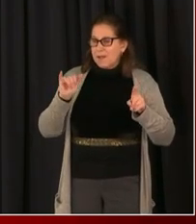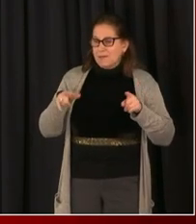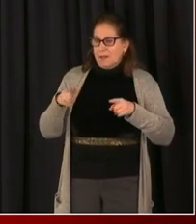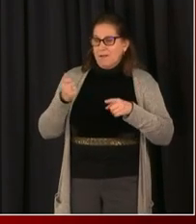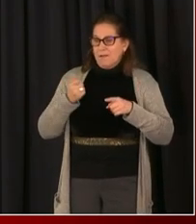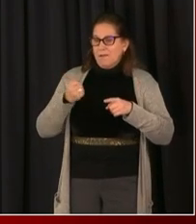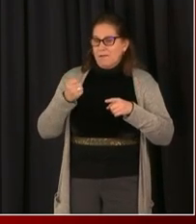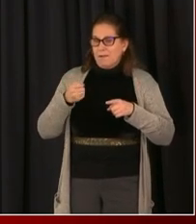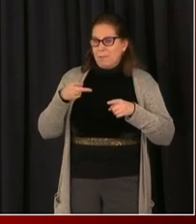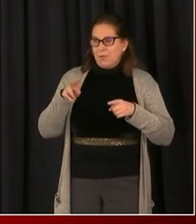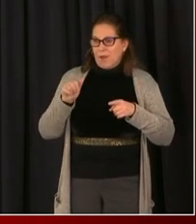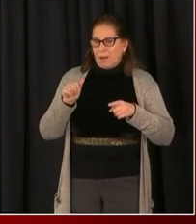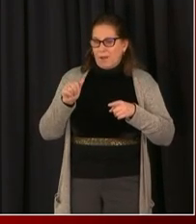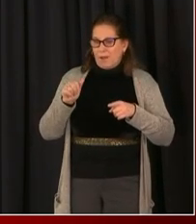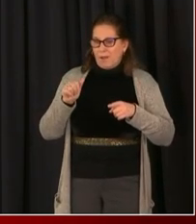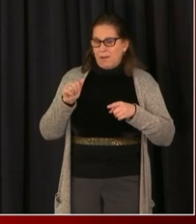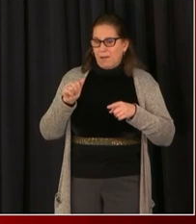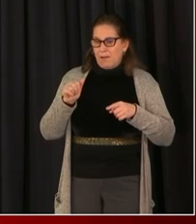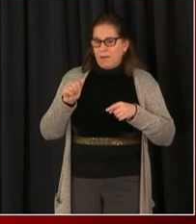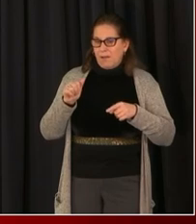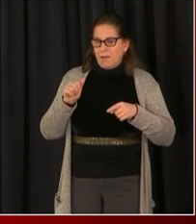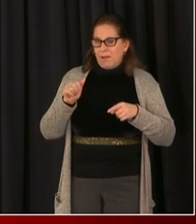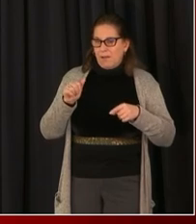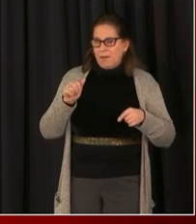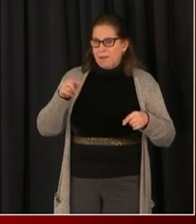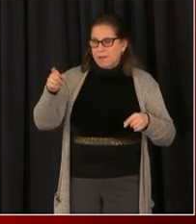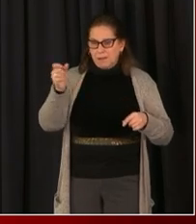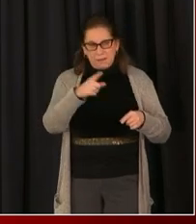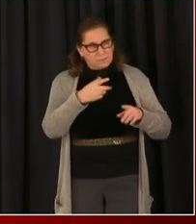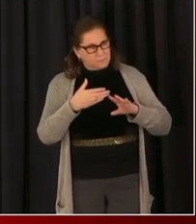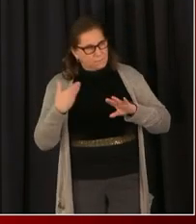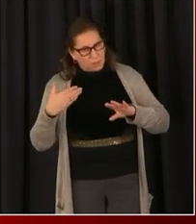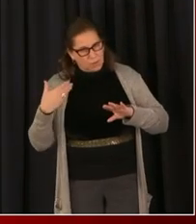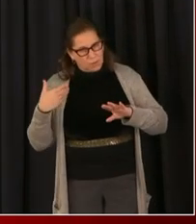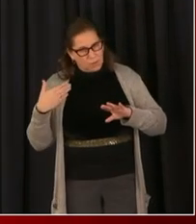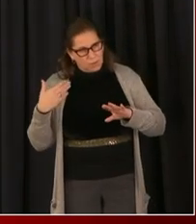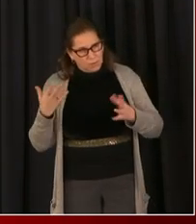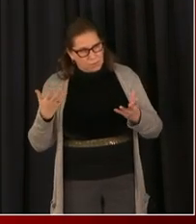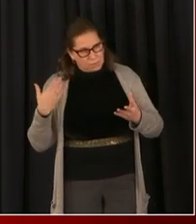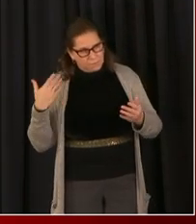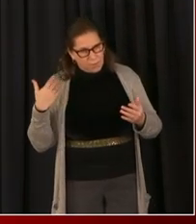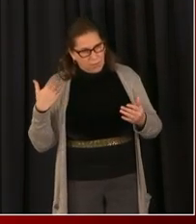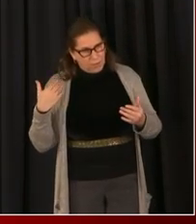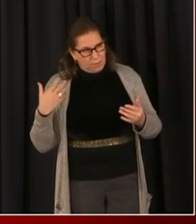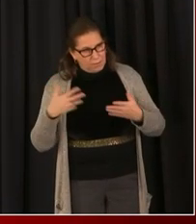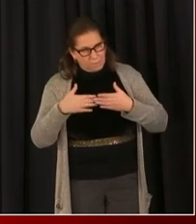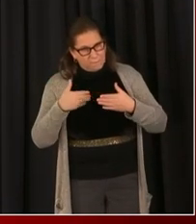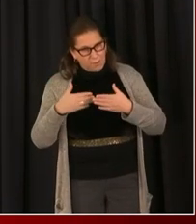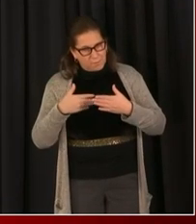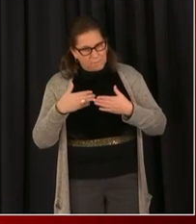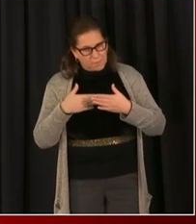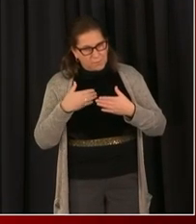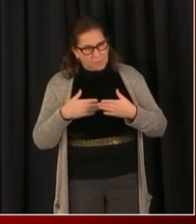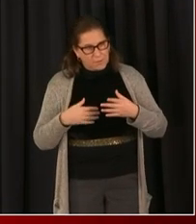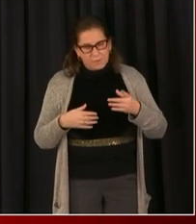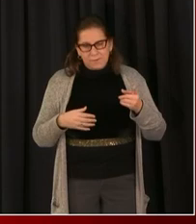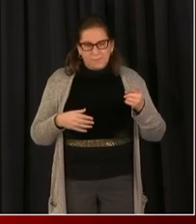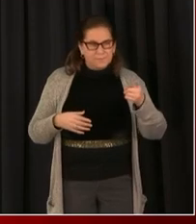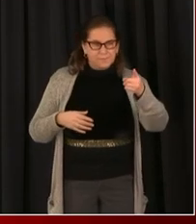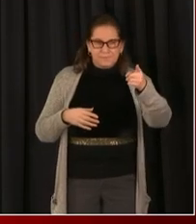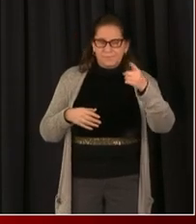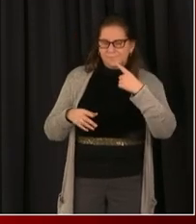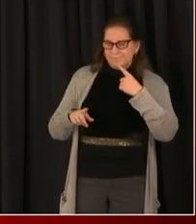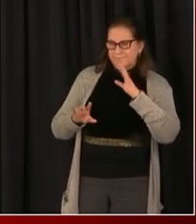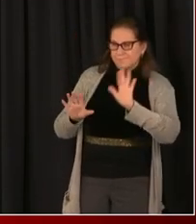previous system? And Unique, if you could just talk a little bit about, as the name suggests, it is a new program to respond to